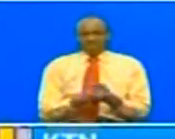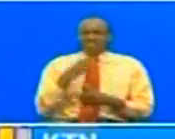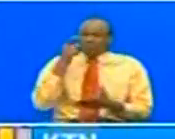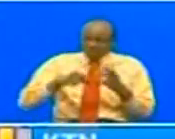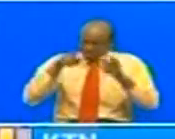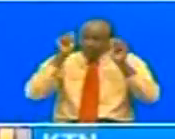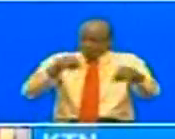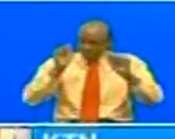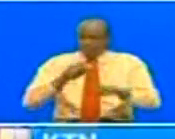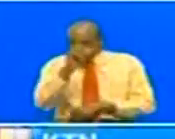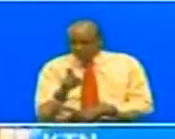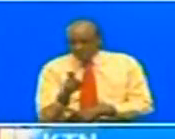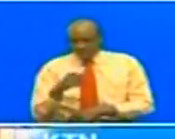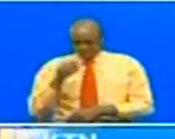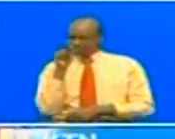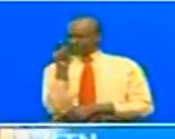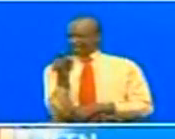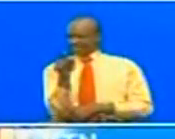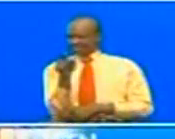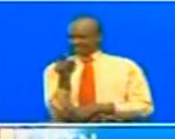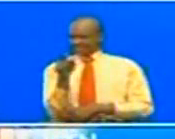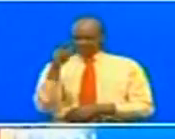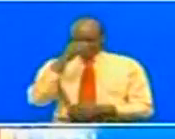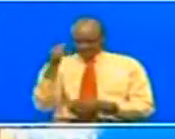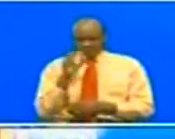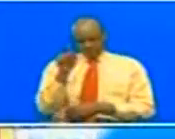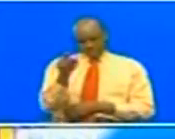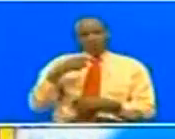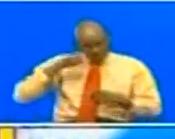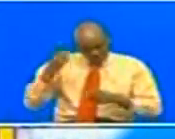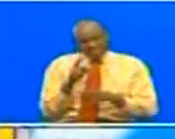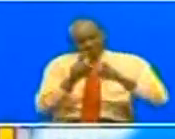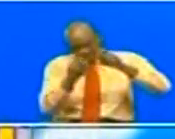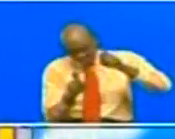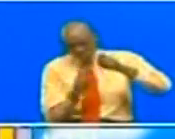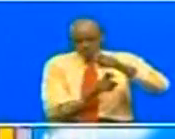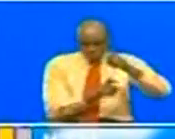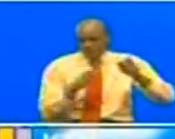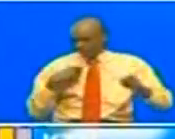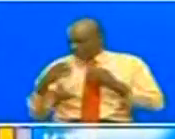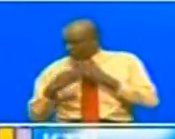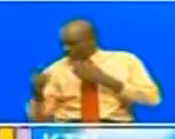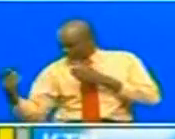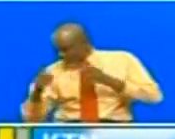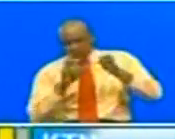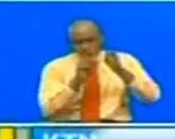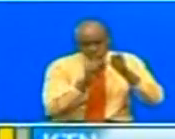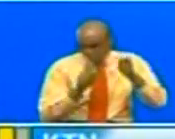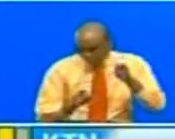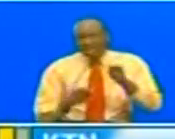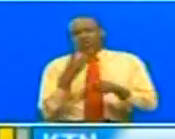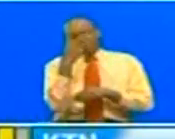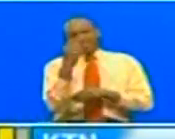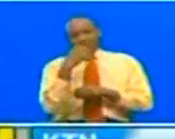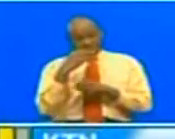capacity. And with the designs that the customer had, we worked on the first assignment, which was fabricating a 20-foot